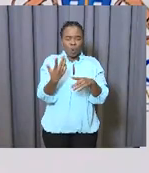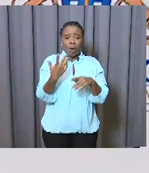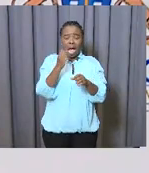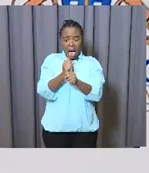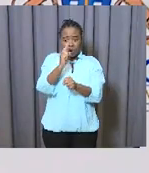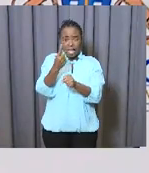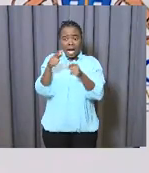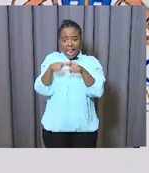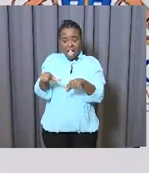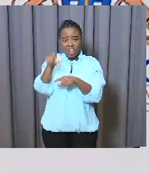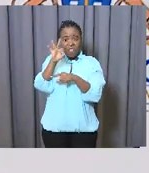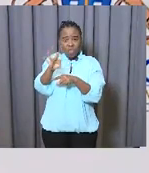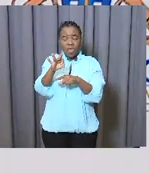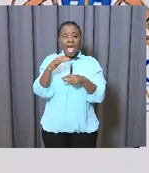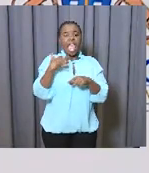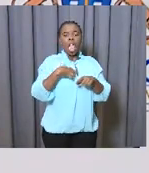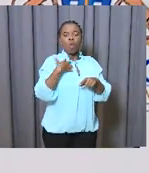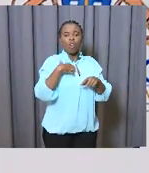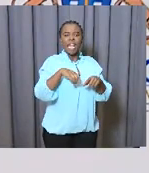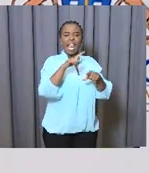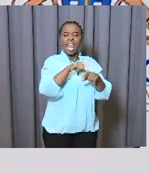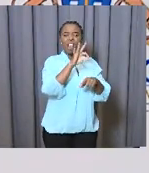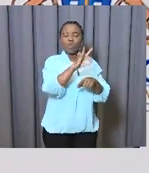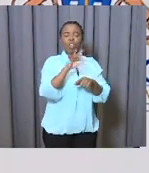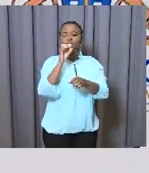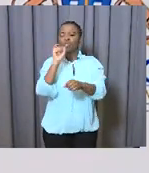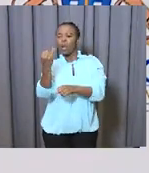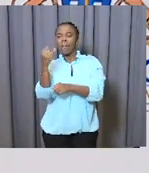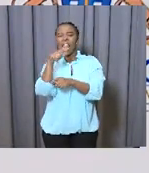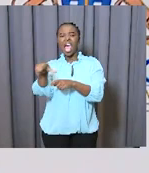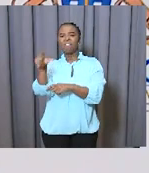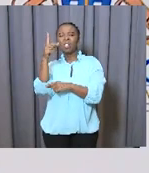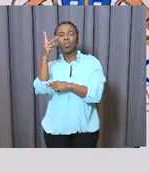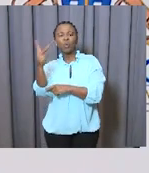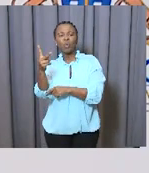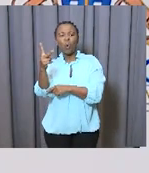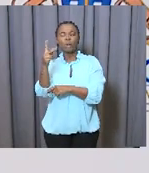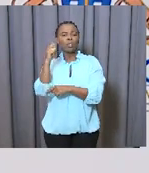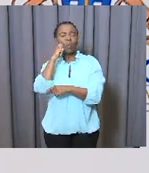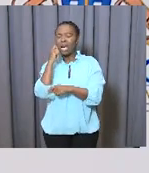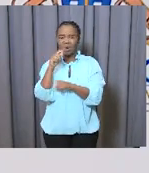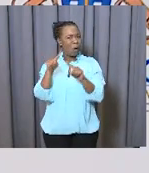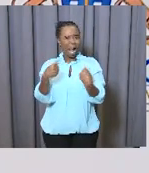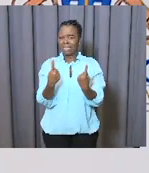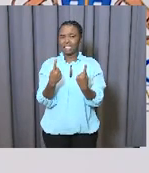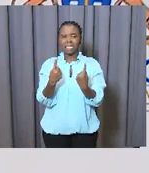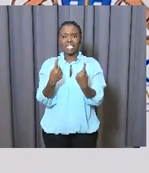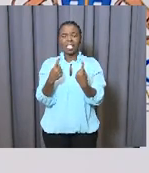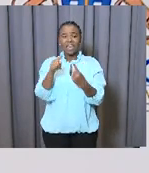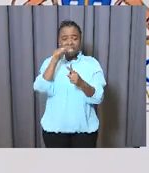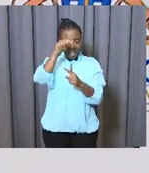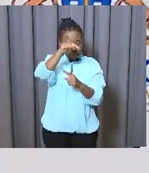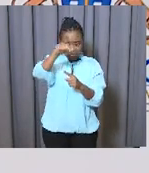3 in Ekurhuleni and level 1 in Johannesburg and level 2 in Tshwane. These are